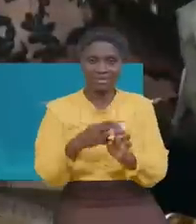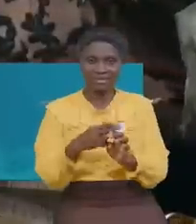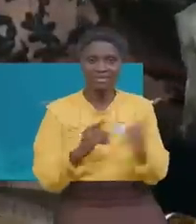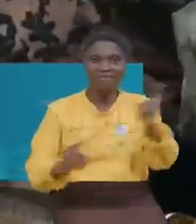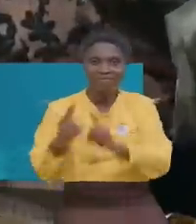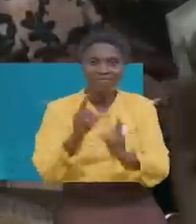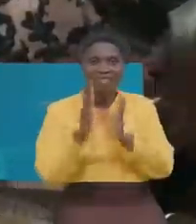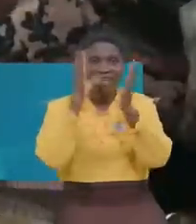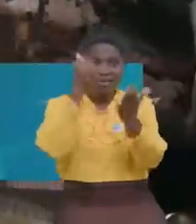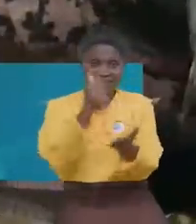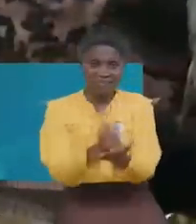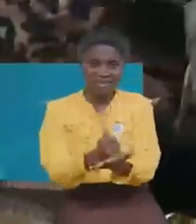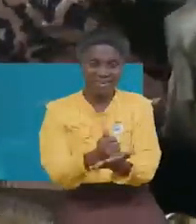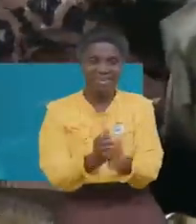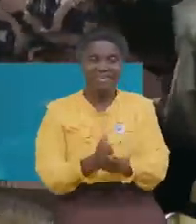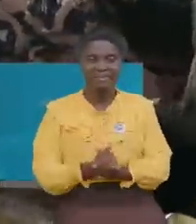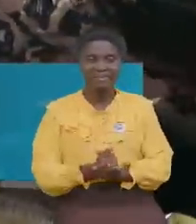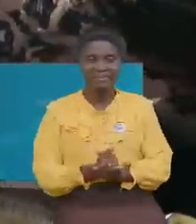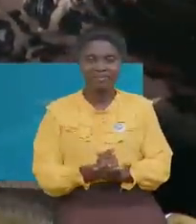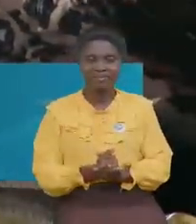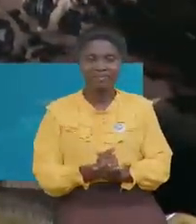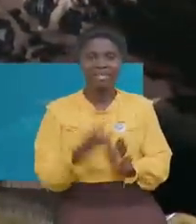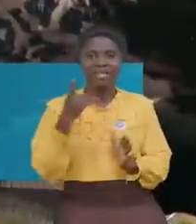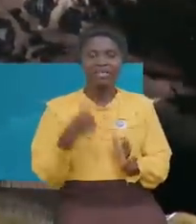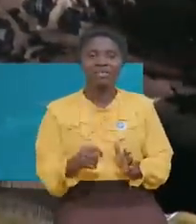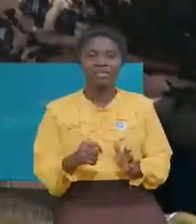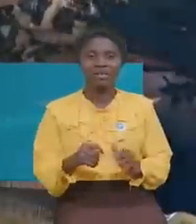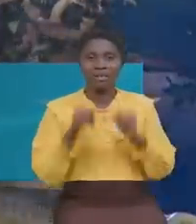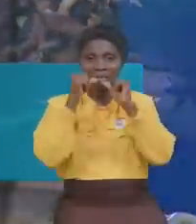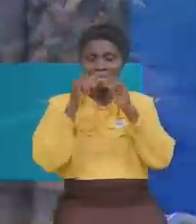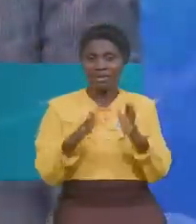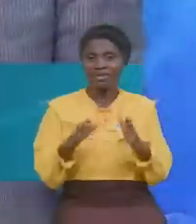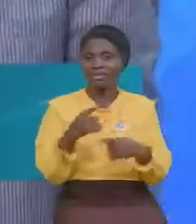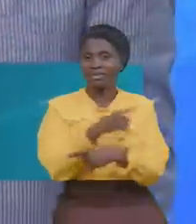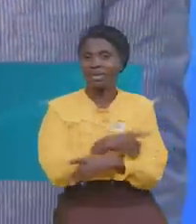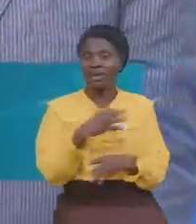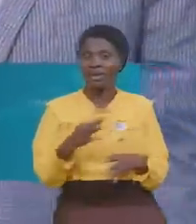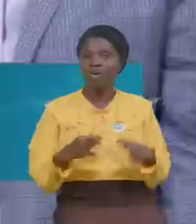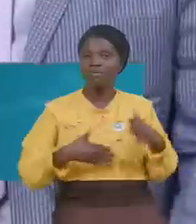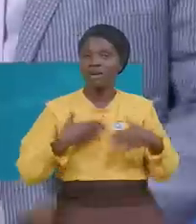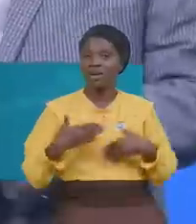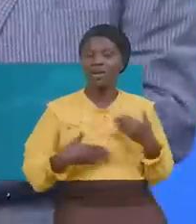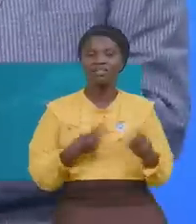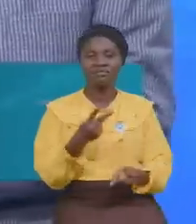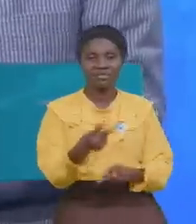amen. The blessed day of glad visitation.